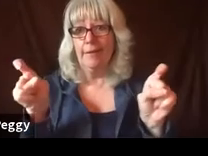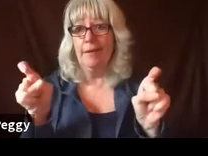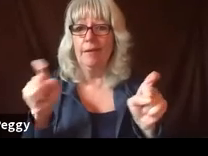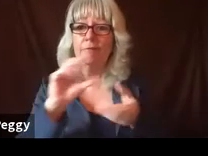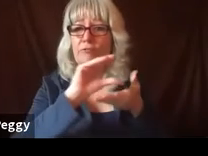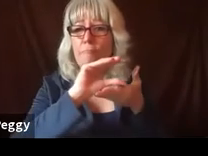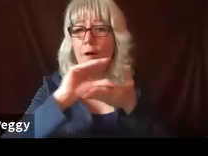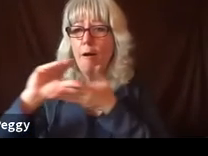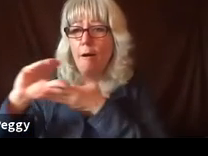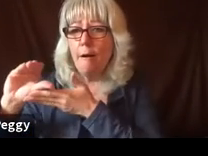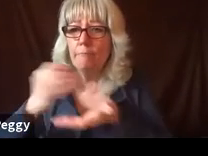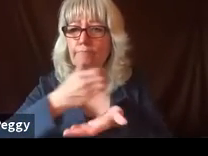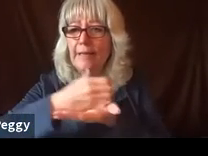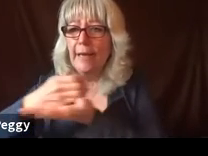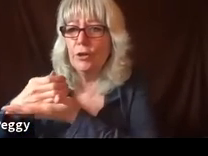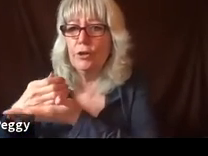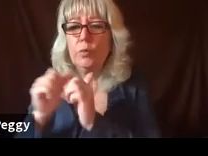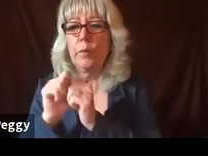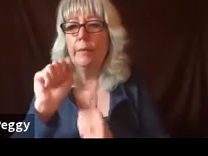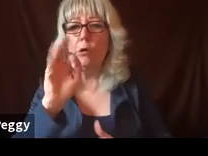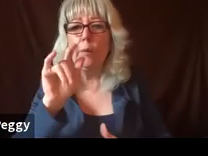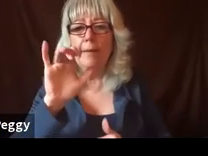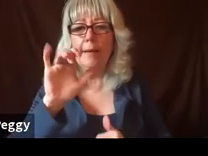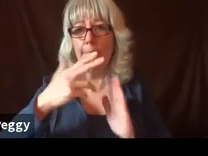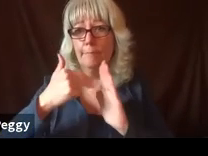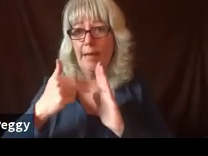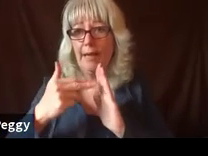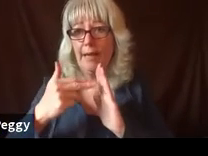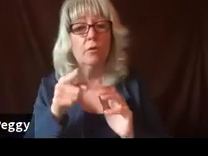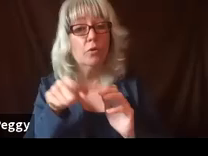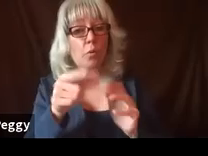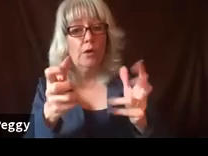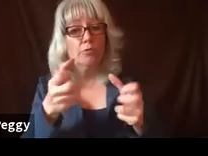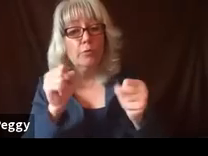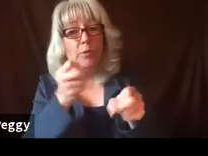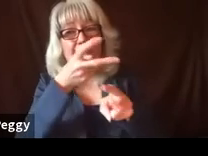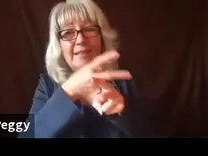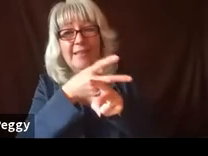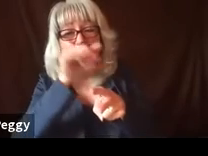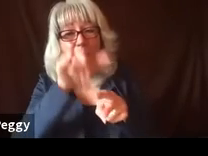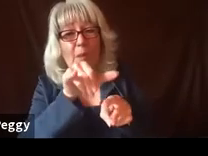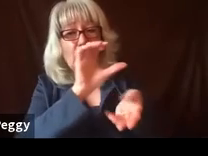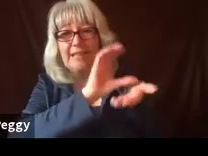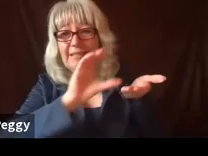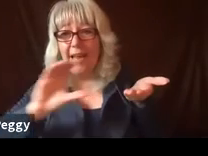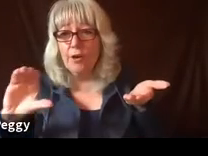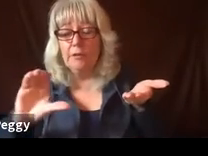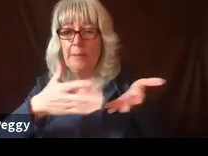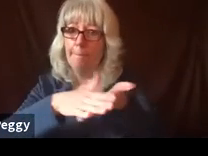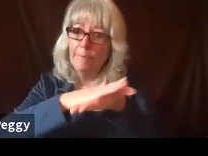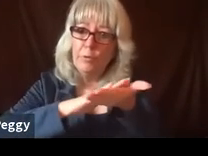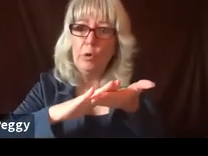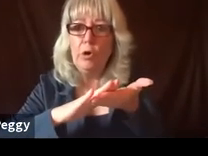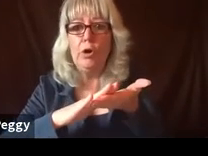I made for you of acrylic paint. You want to try to keep those containers as pure as possible.